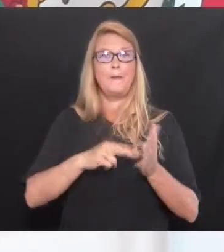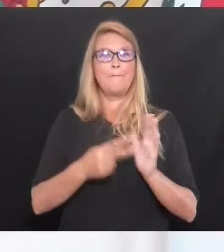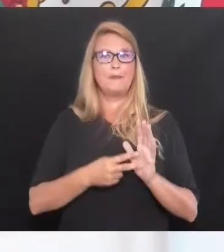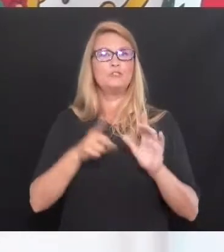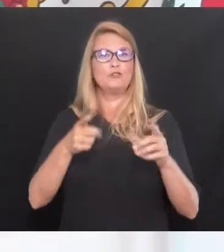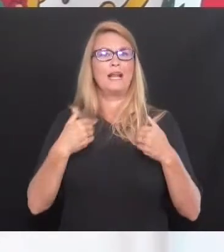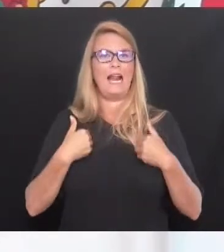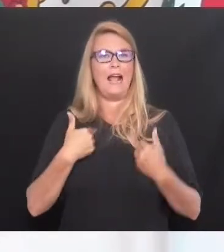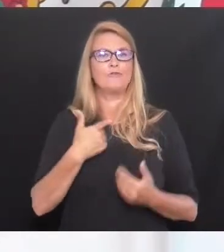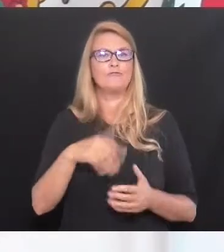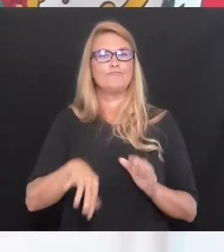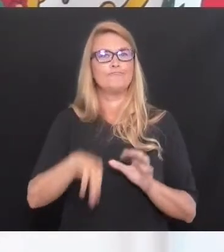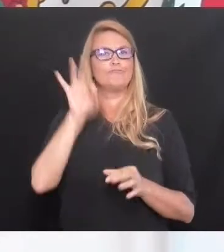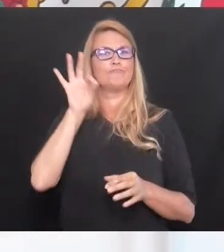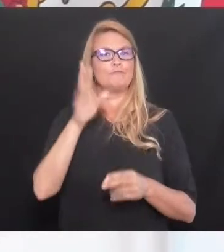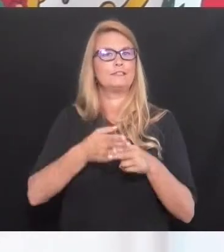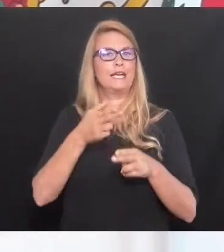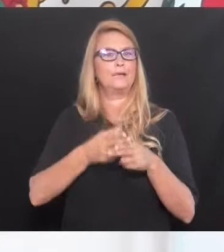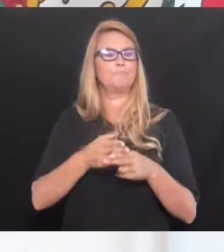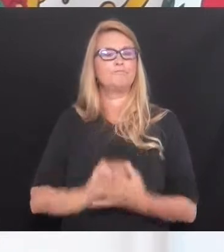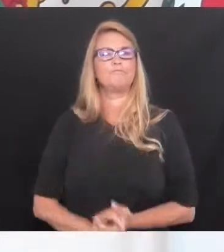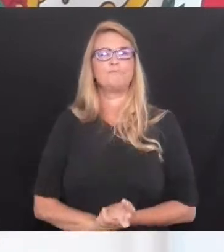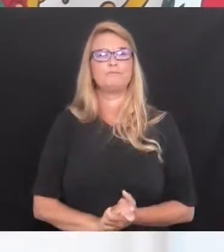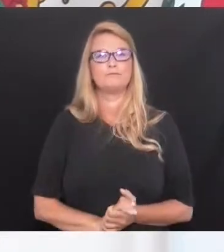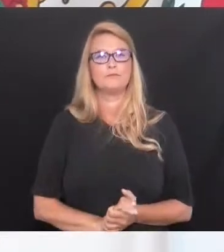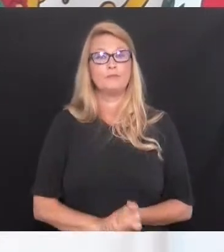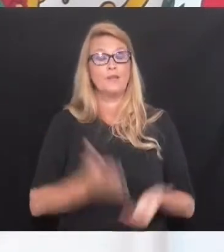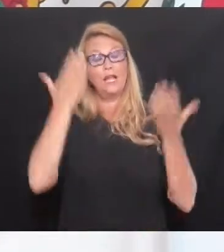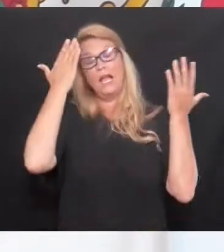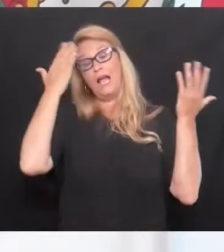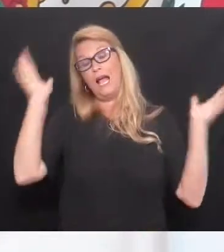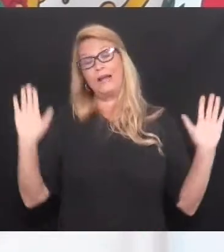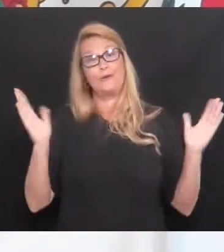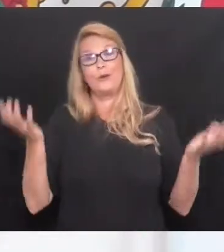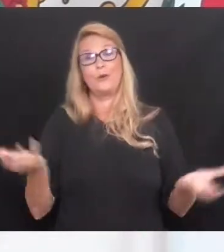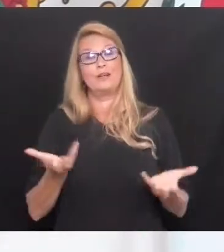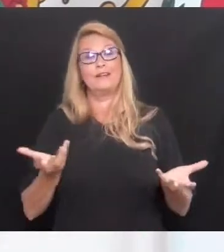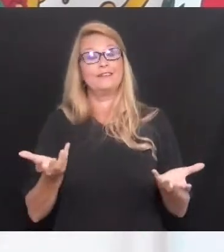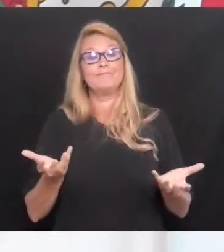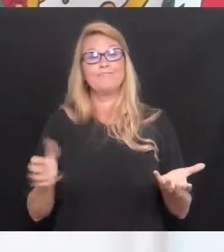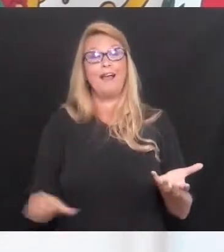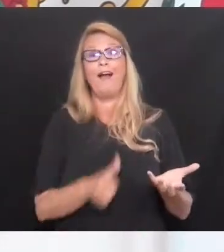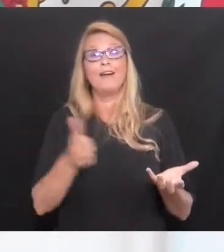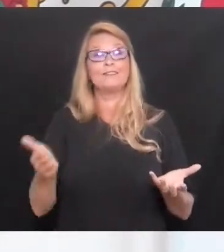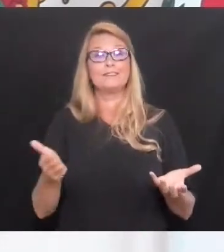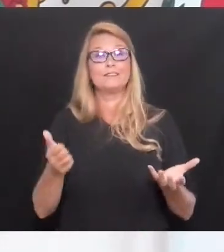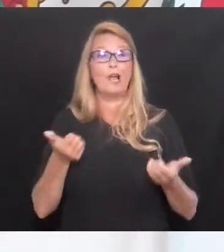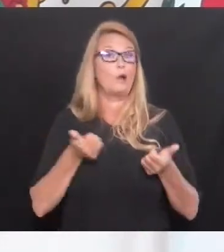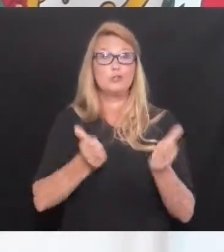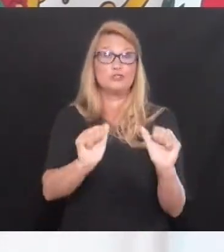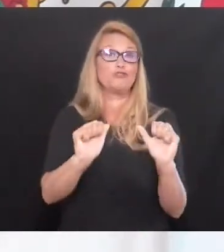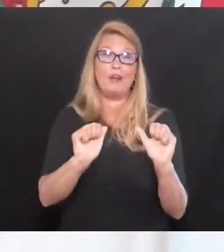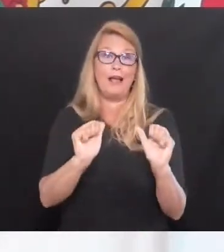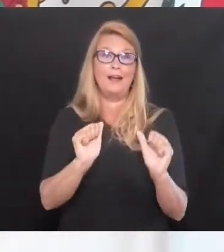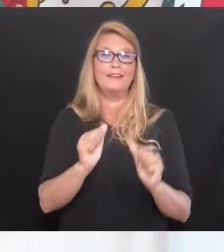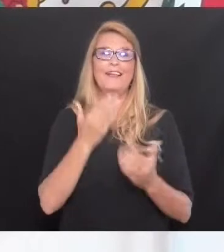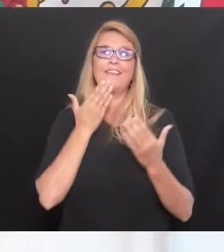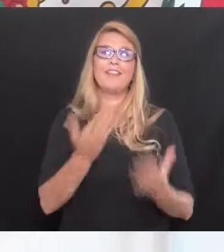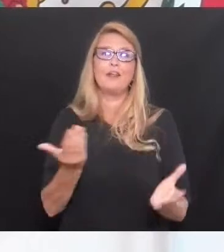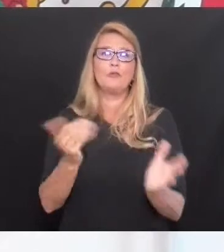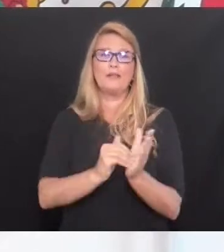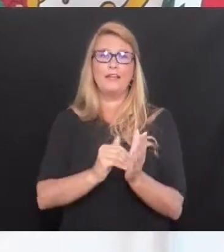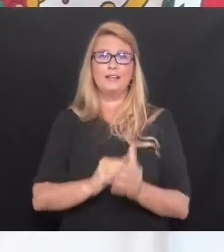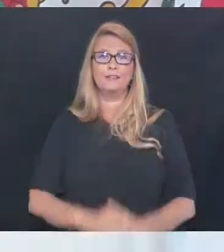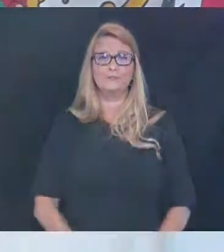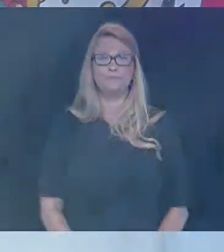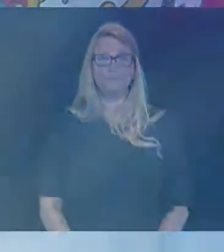drawing. But I don't know what else I can say and do. We're going to keep trying. That's all I know to do. Thank you again.